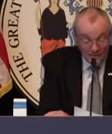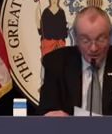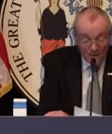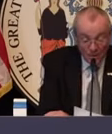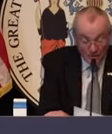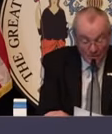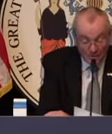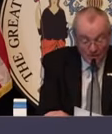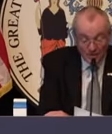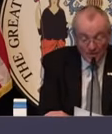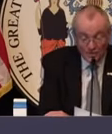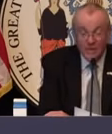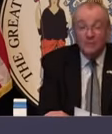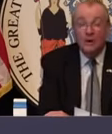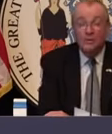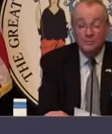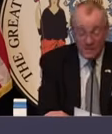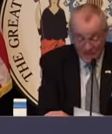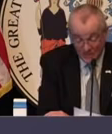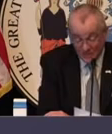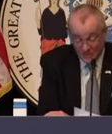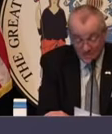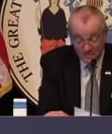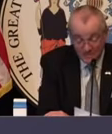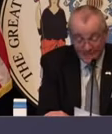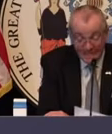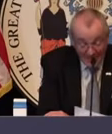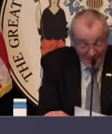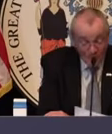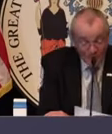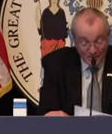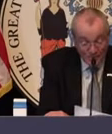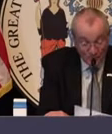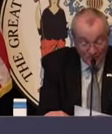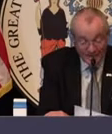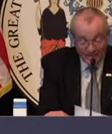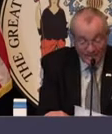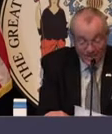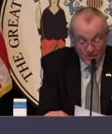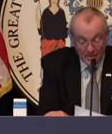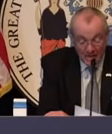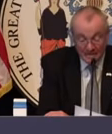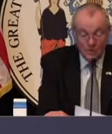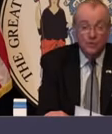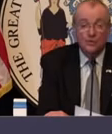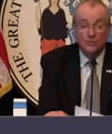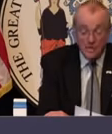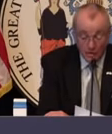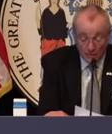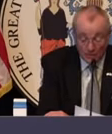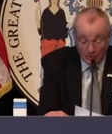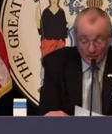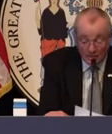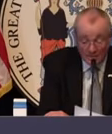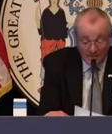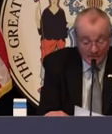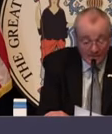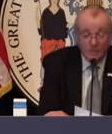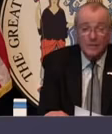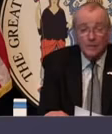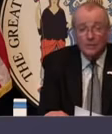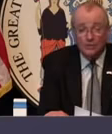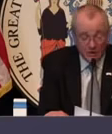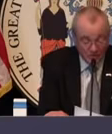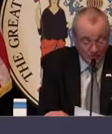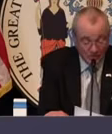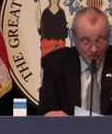would leave the farm only to move into their dream home in Pennsville. And Eddie would keep working, eventually ending her career with the Salem